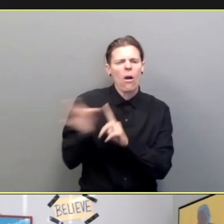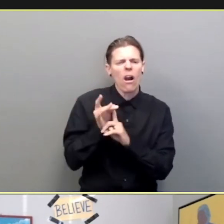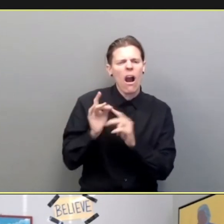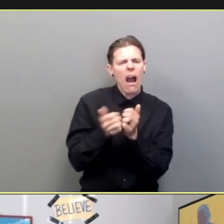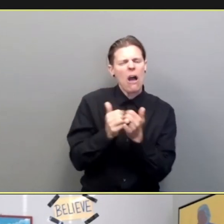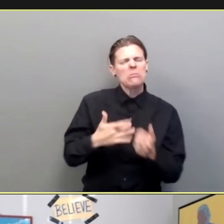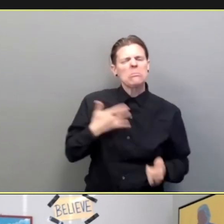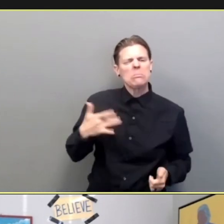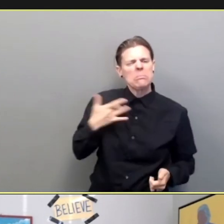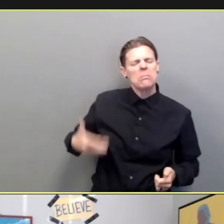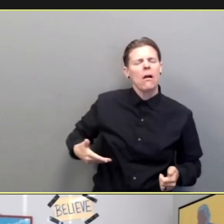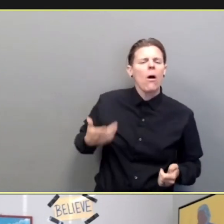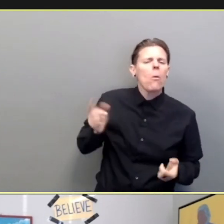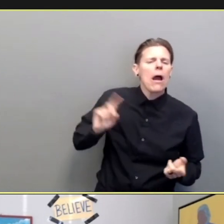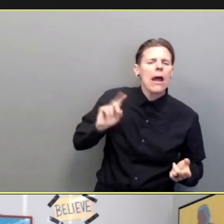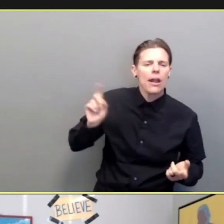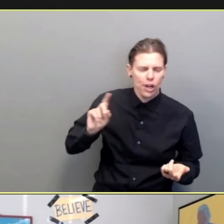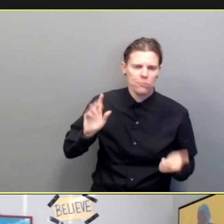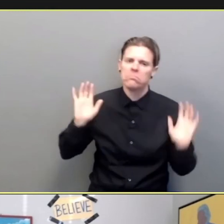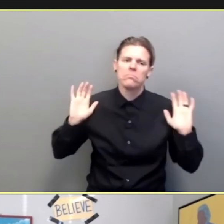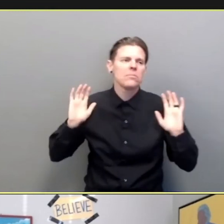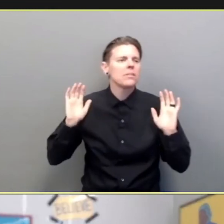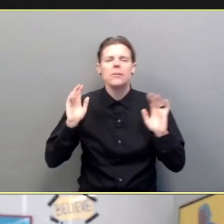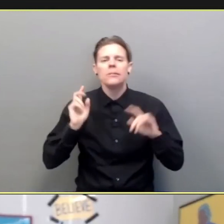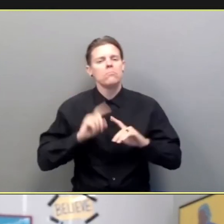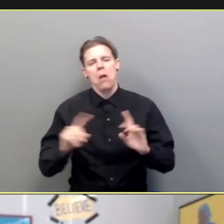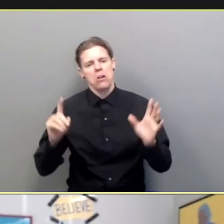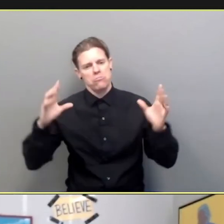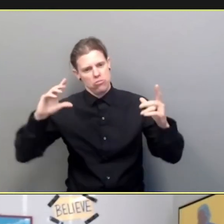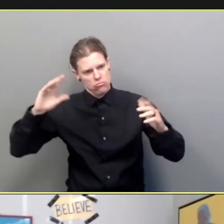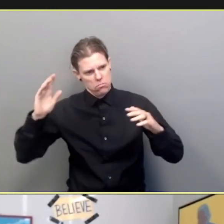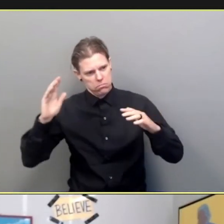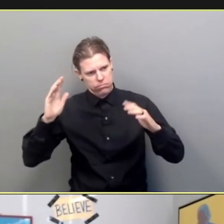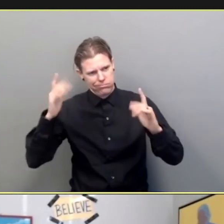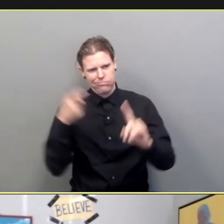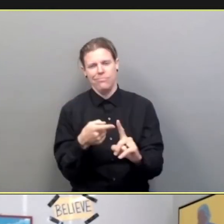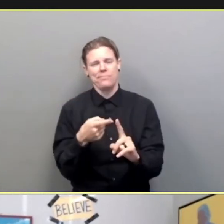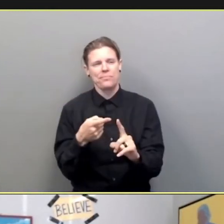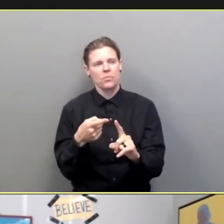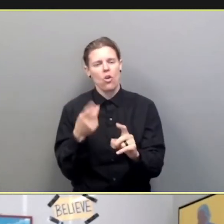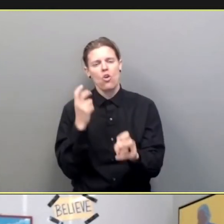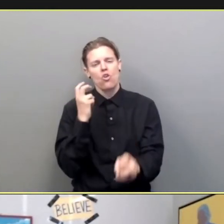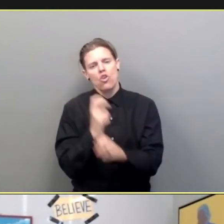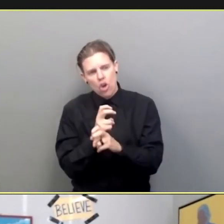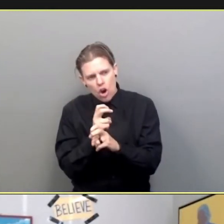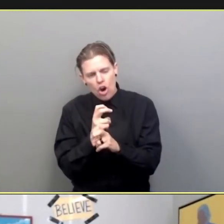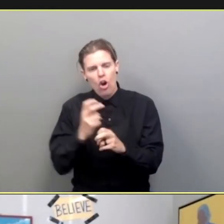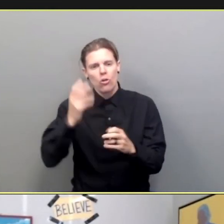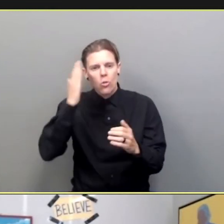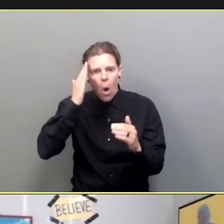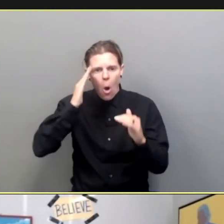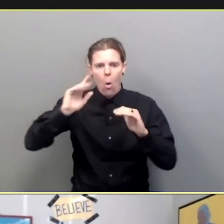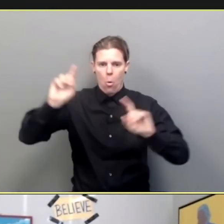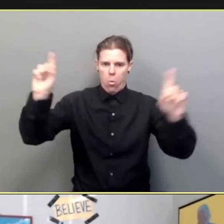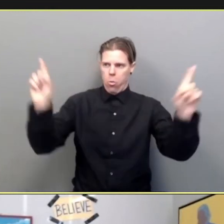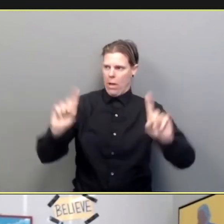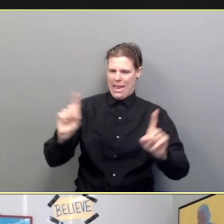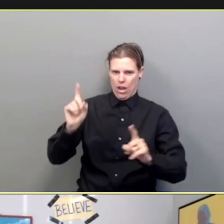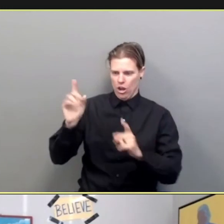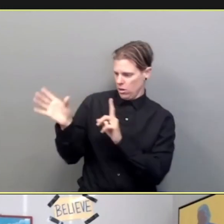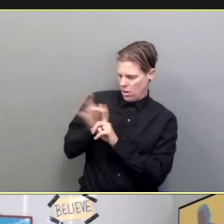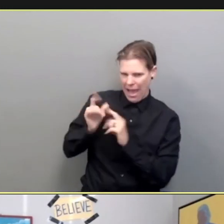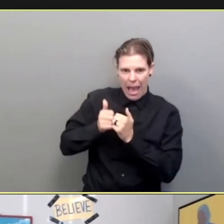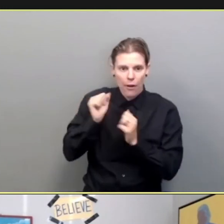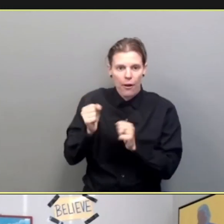is it's very, very difficult oftentimes to pinpoint exactly where that infection was